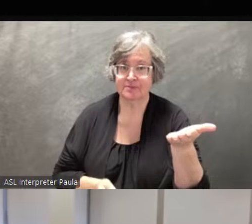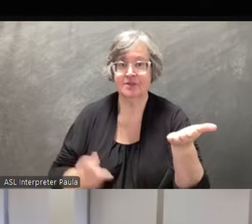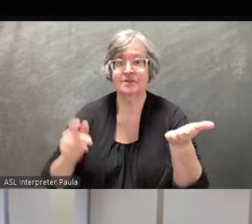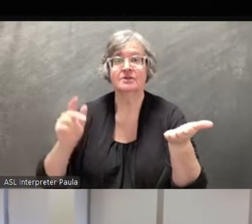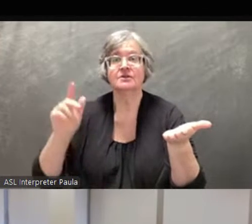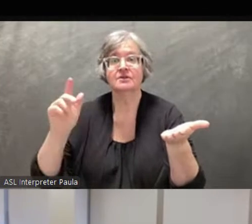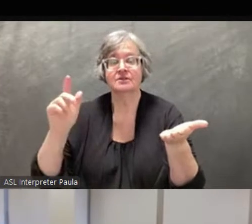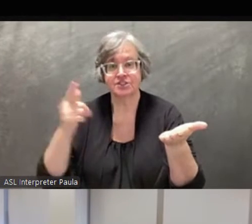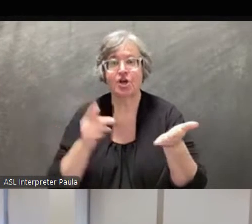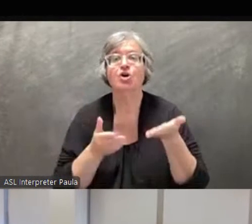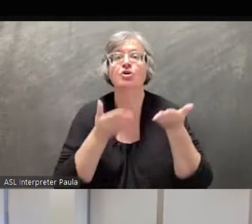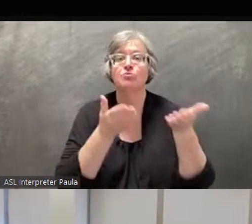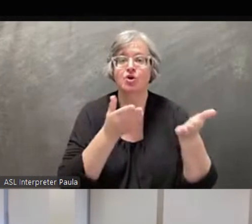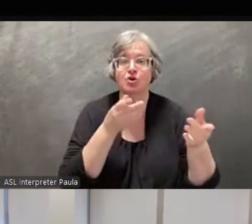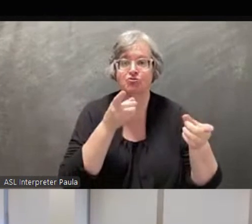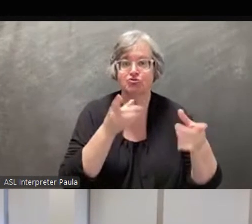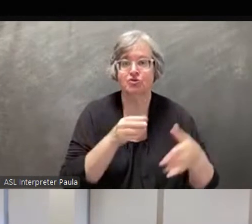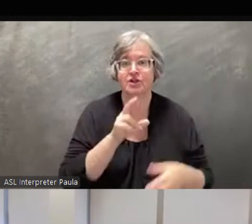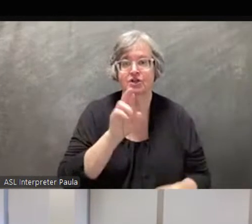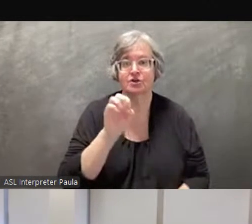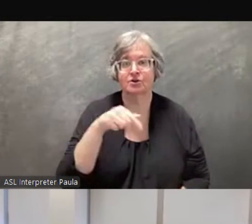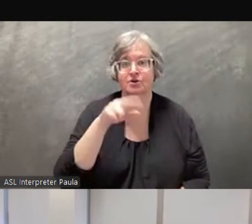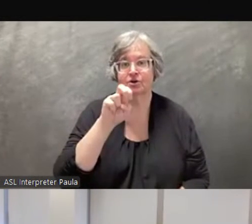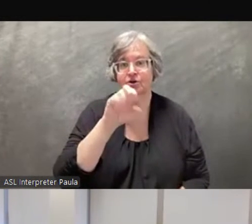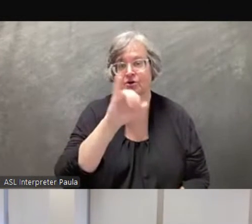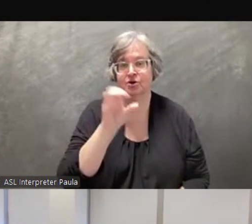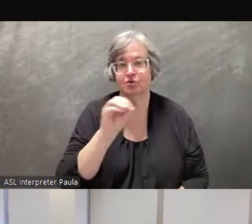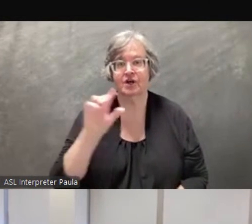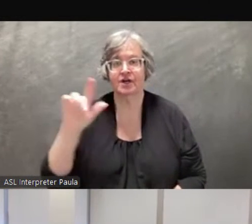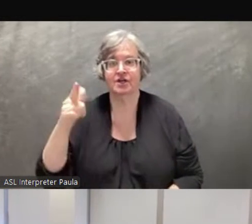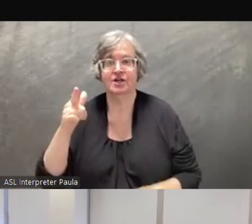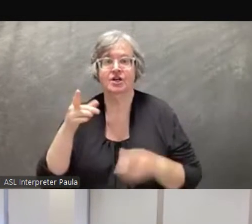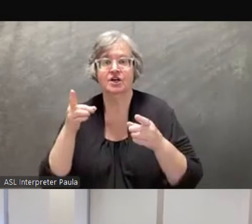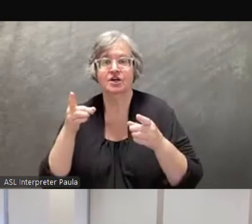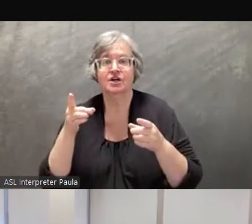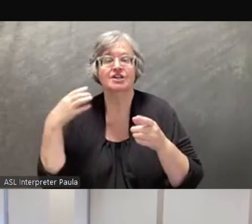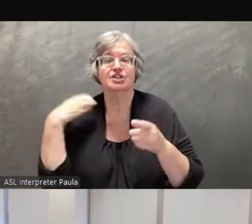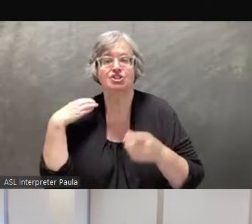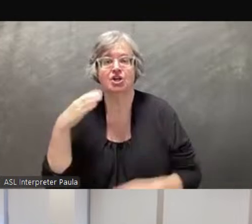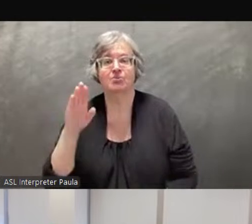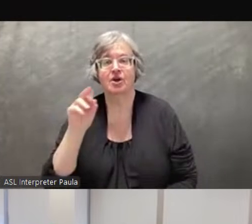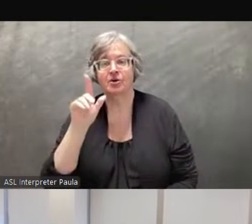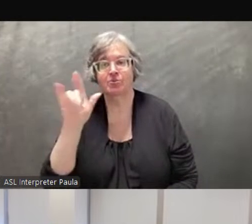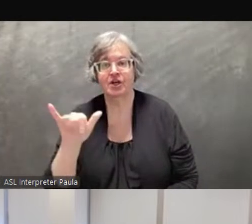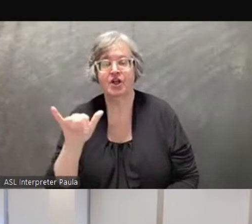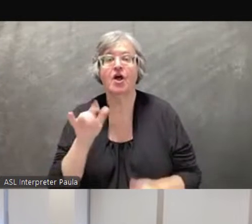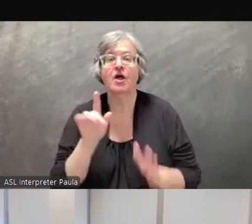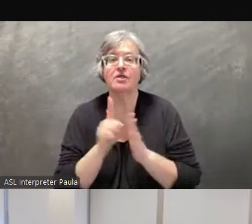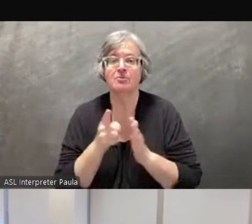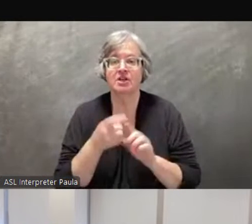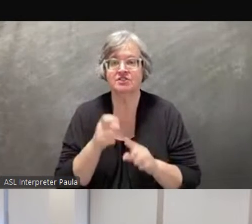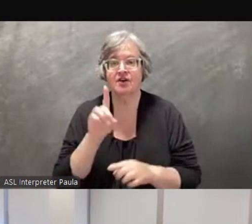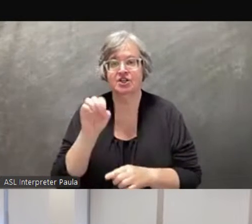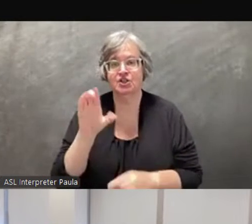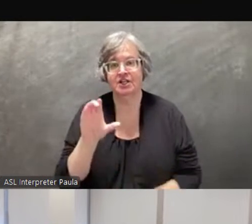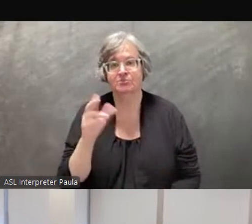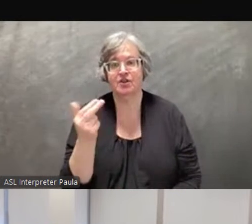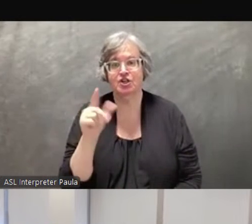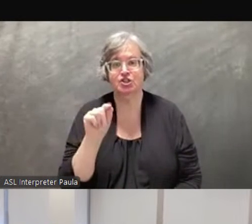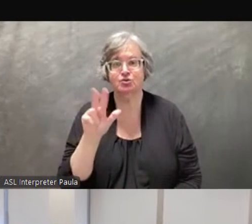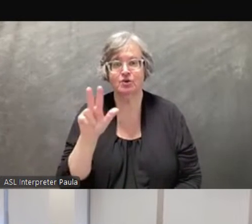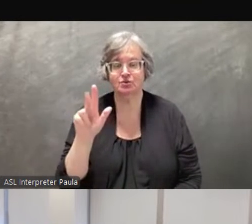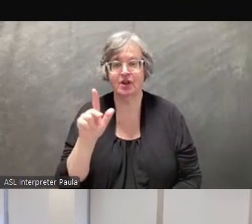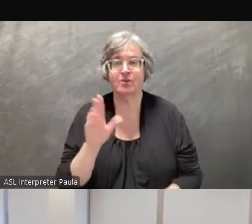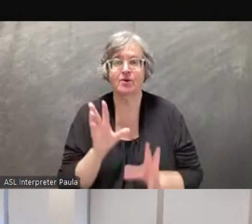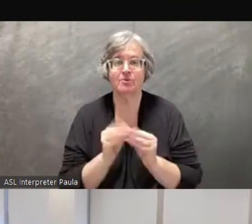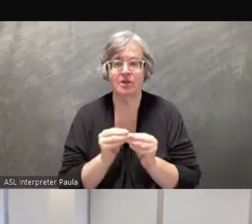Next. It's been moved by Director Requejo, seconded by Chairman Barclay, that the minutes from the December 13th, 2023